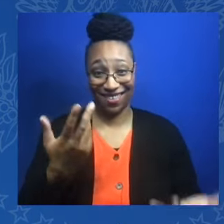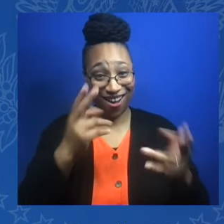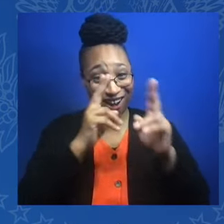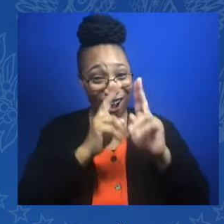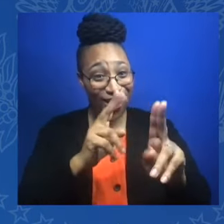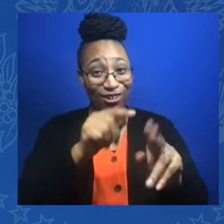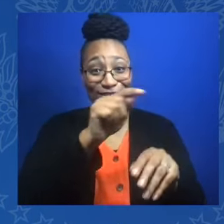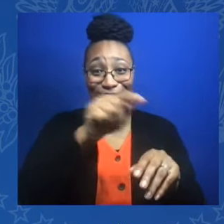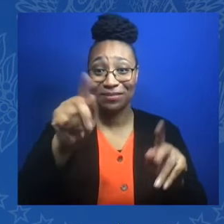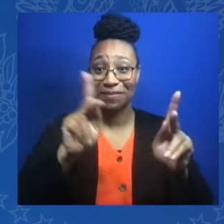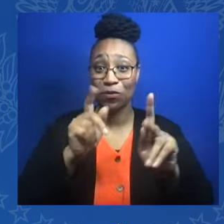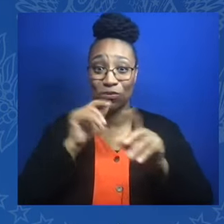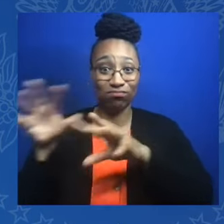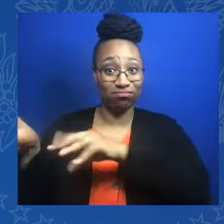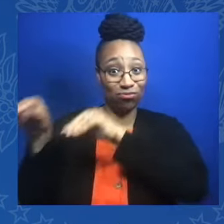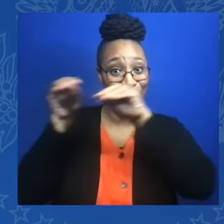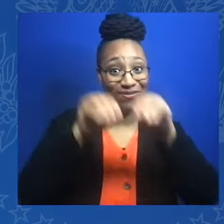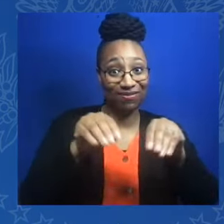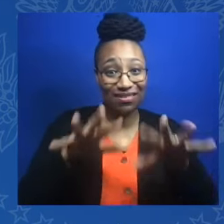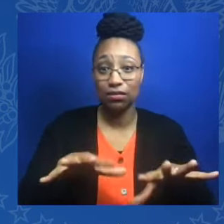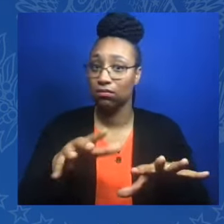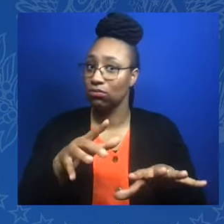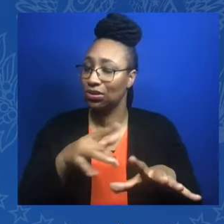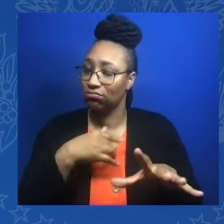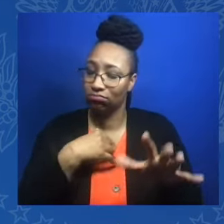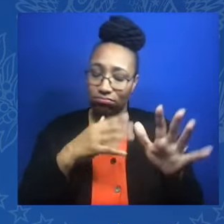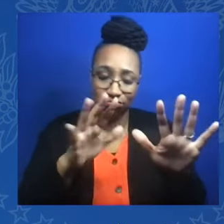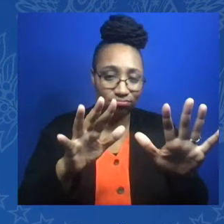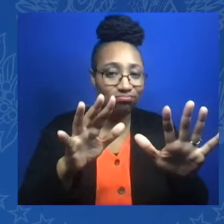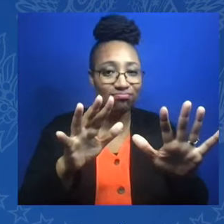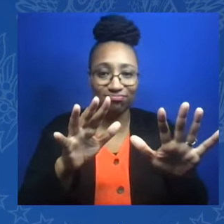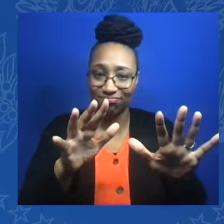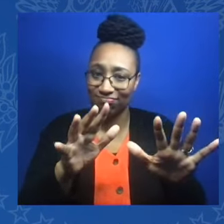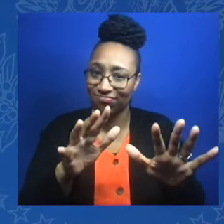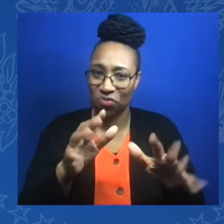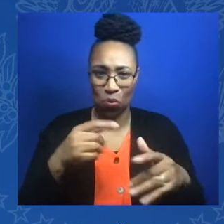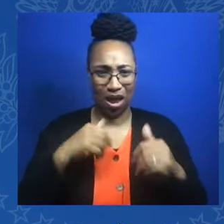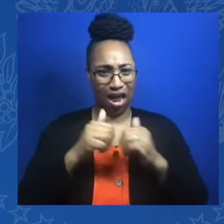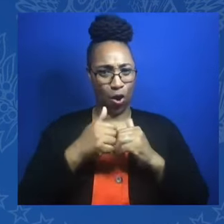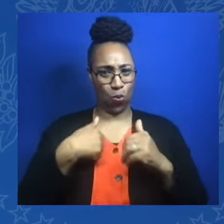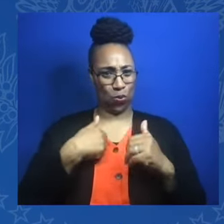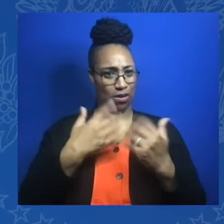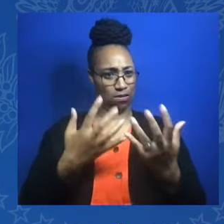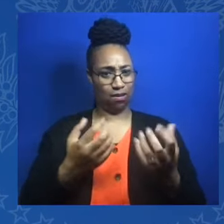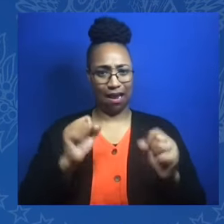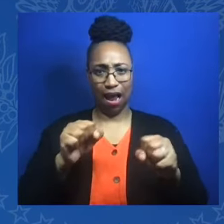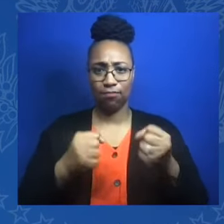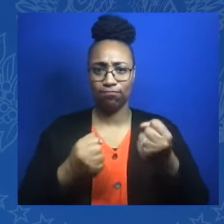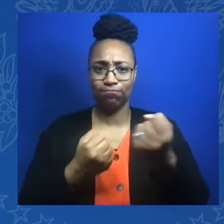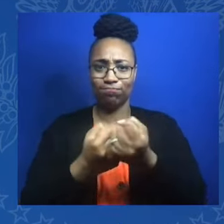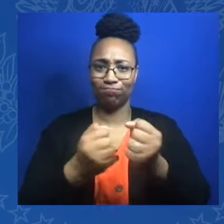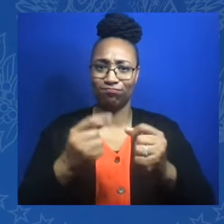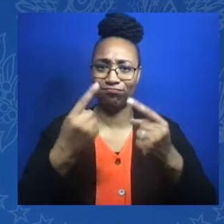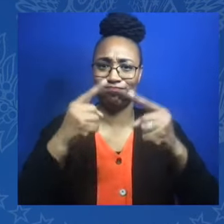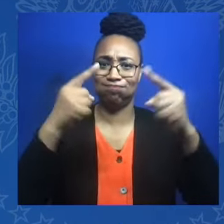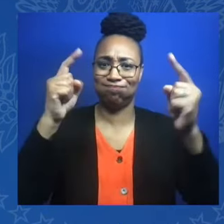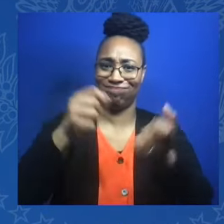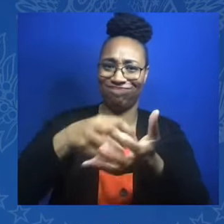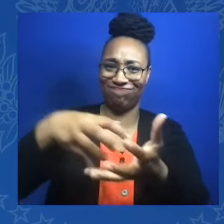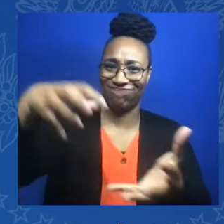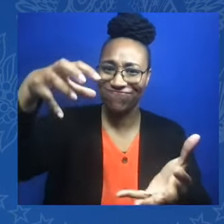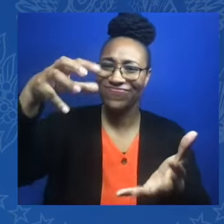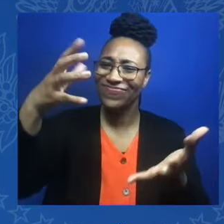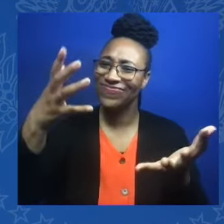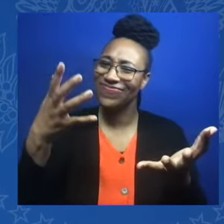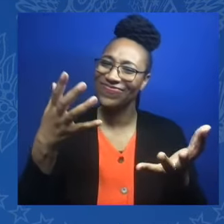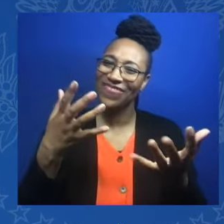person deserves to live in dignity, safety, and rise as high as their dreams can carry them. We strive to